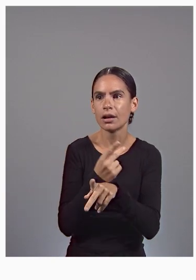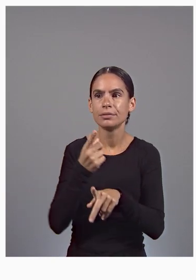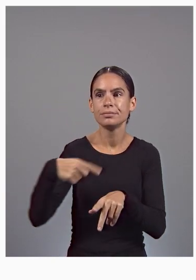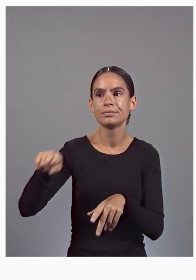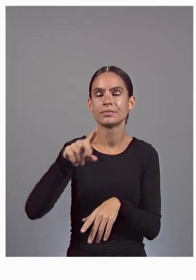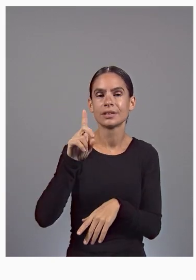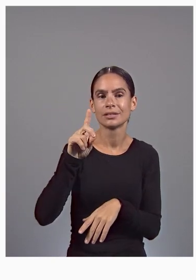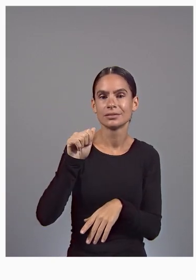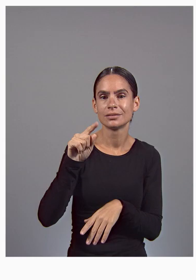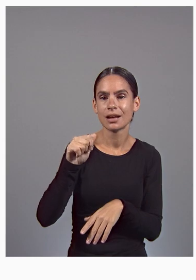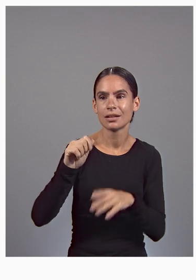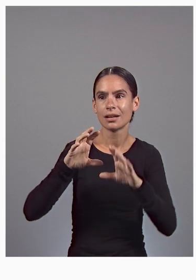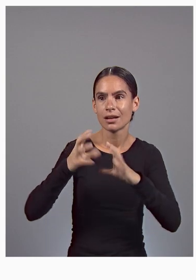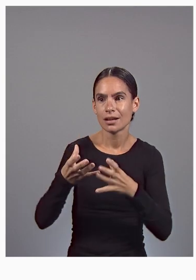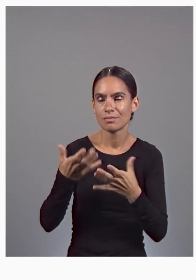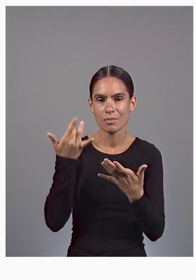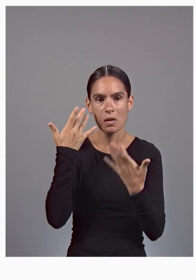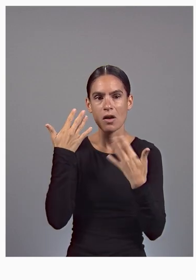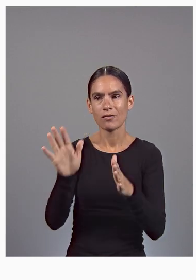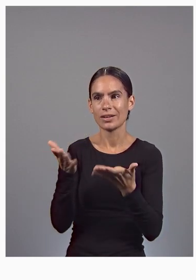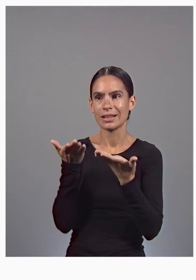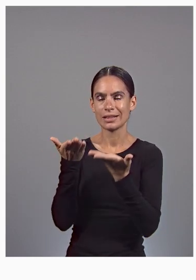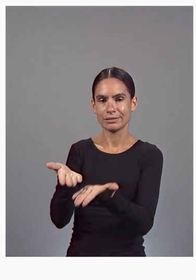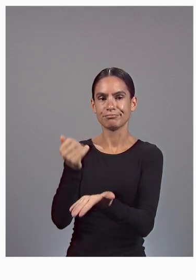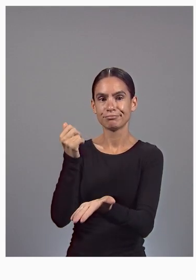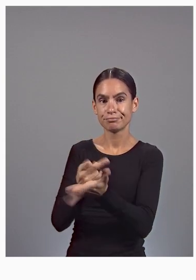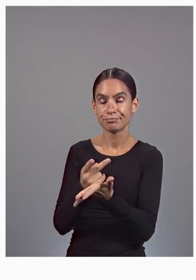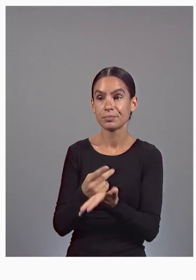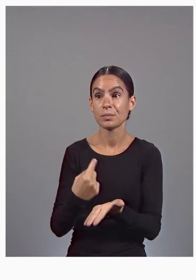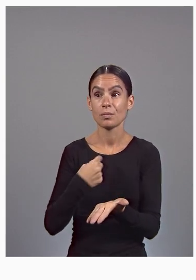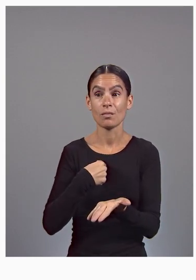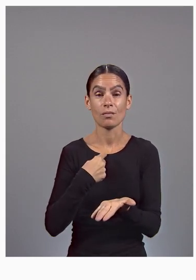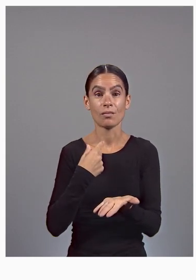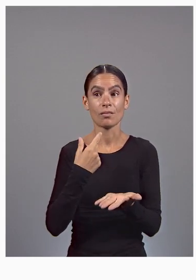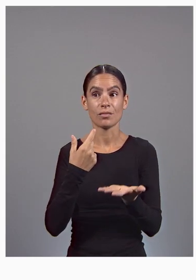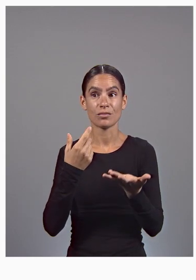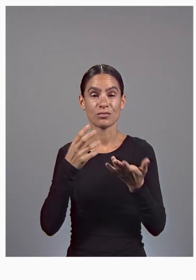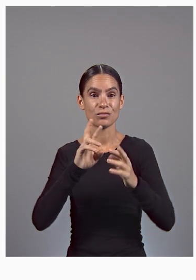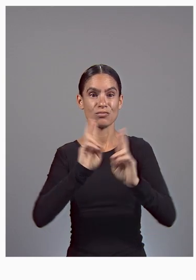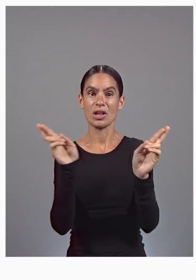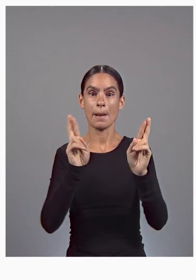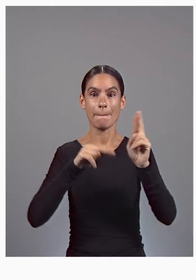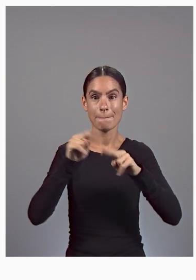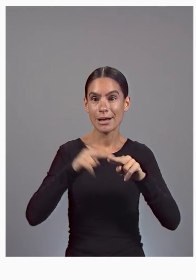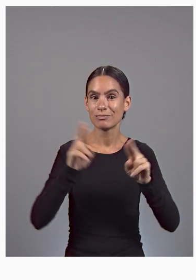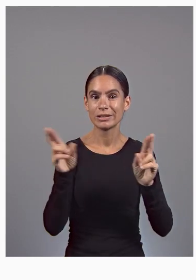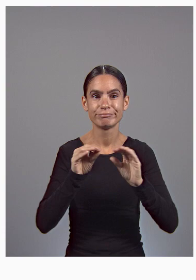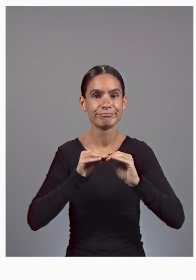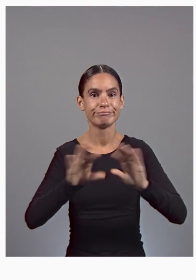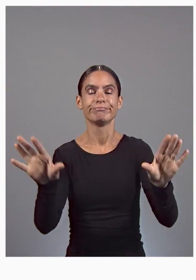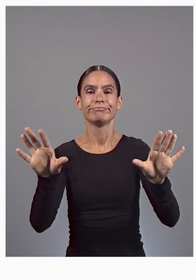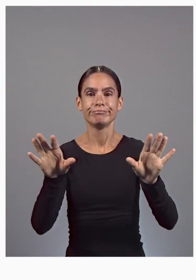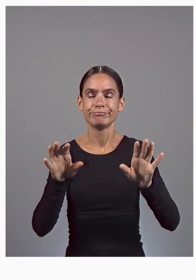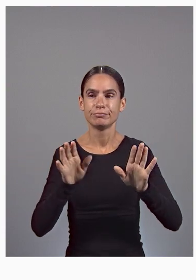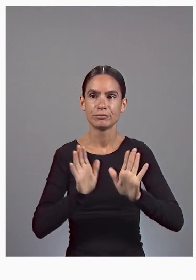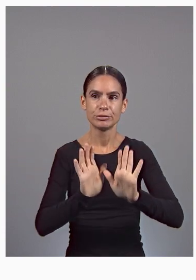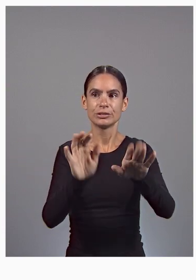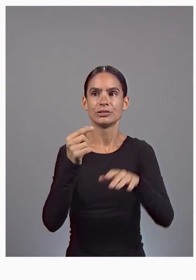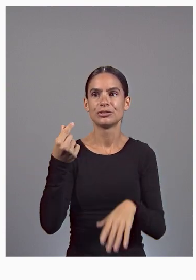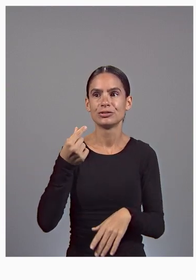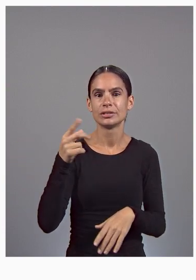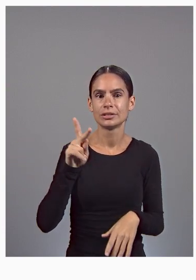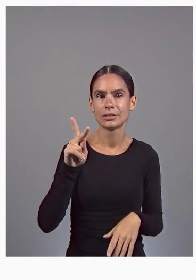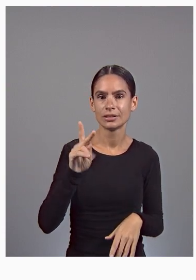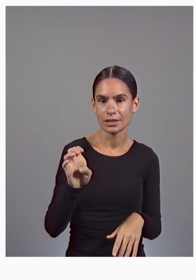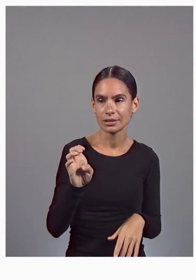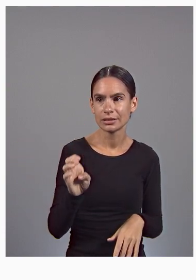much about these dependencies, it's time to push the code to prod. So let's actually look at a delivery pipeline. Here's a cloud deploy delivery pipeline. Super simple